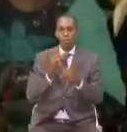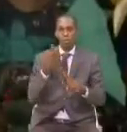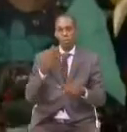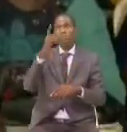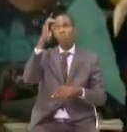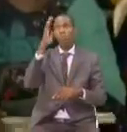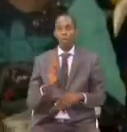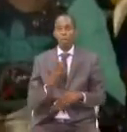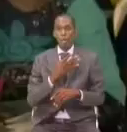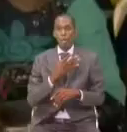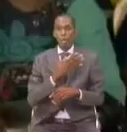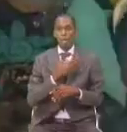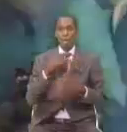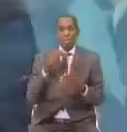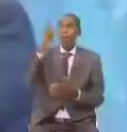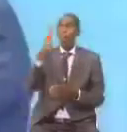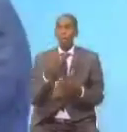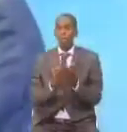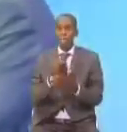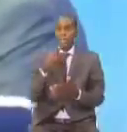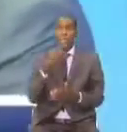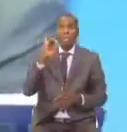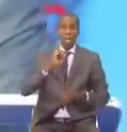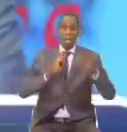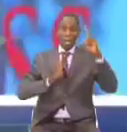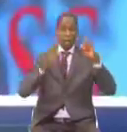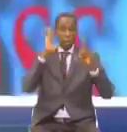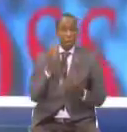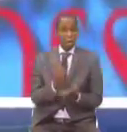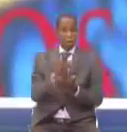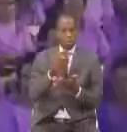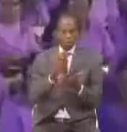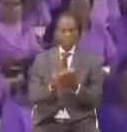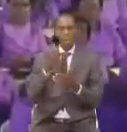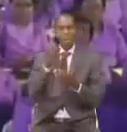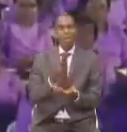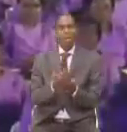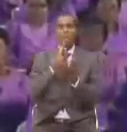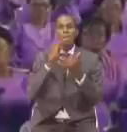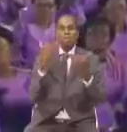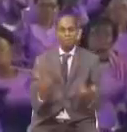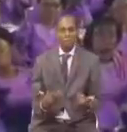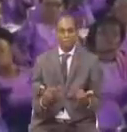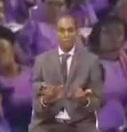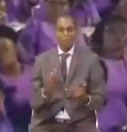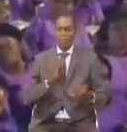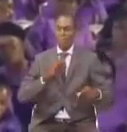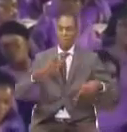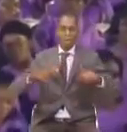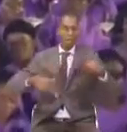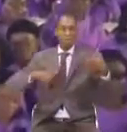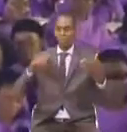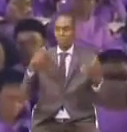that God that says, I will help you, that help has now come. I rejoice with you. As